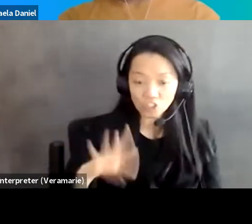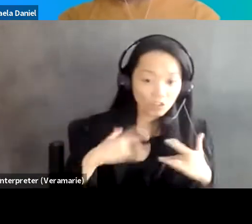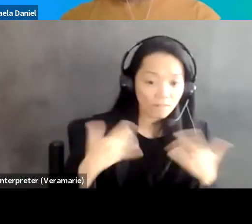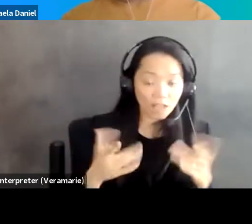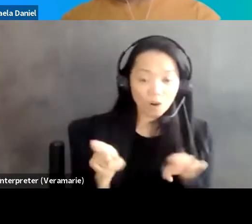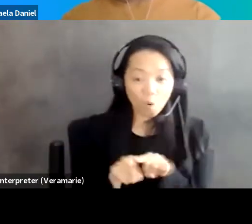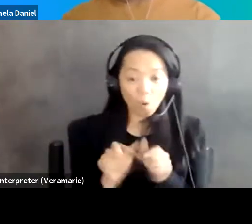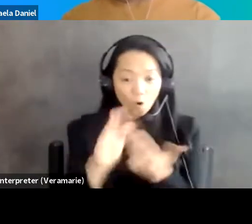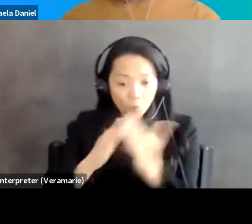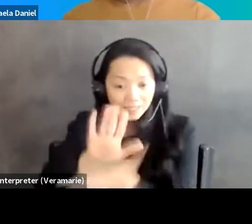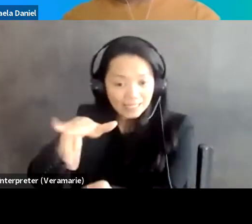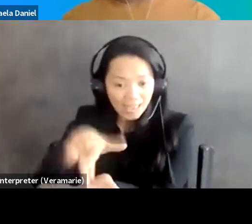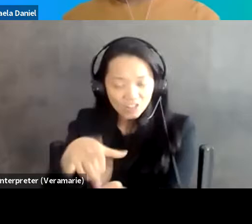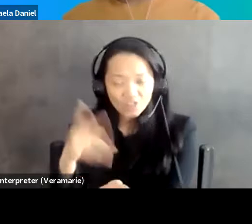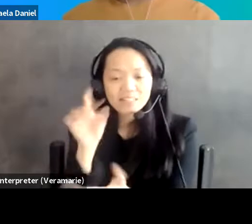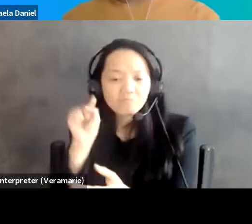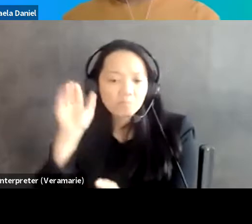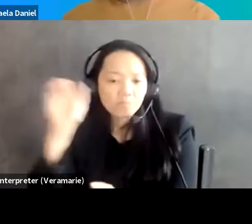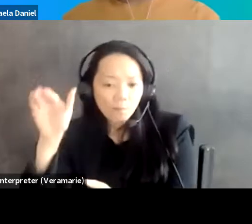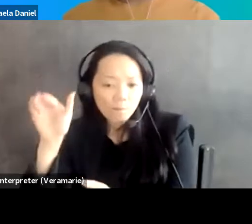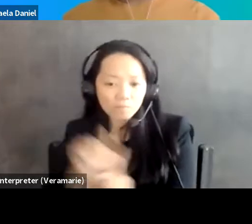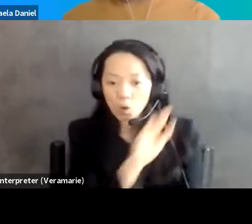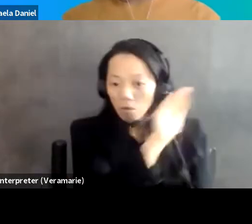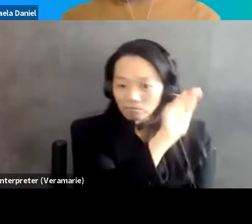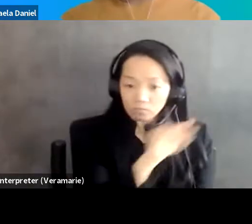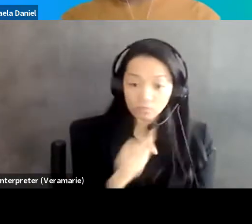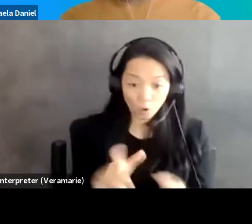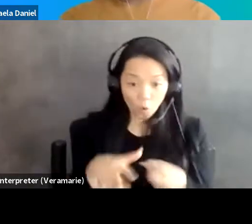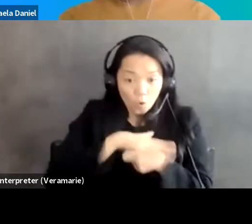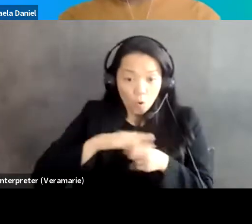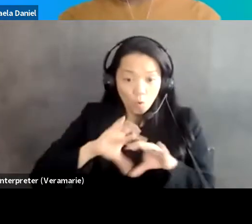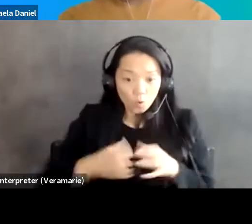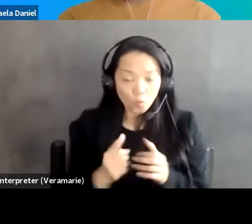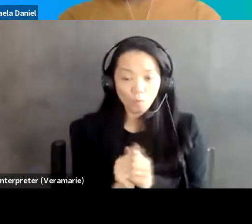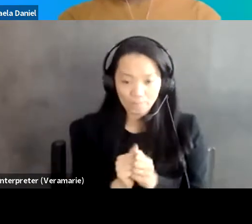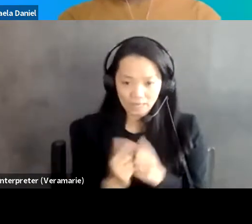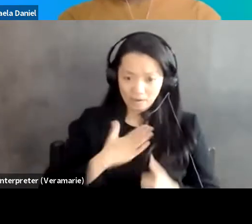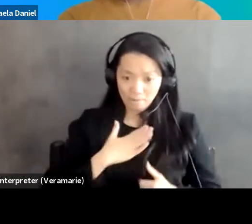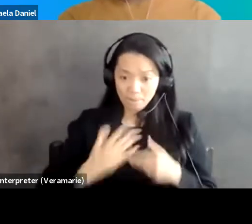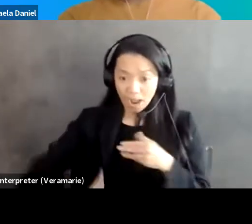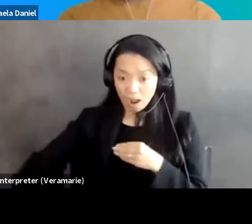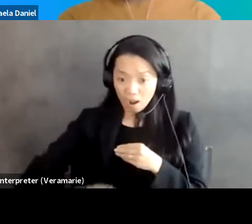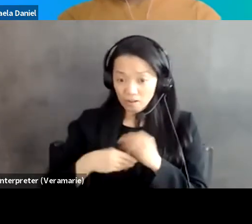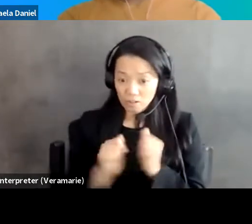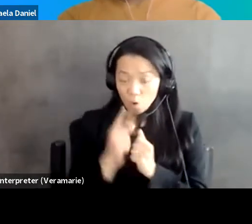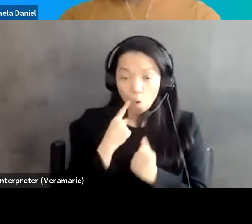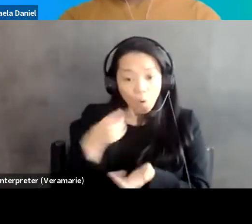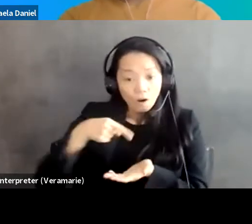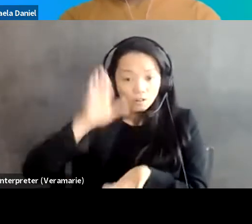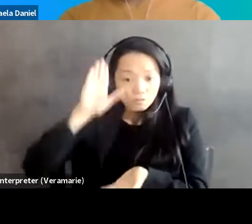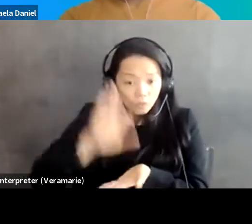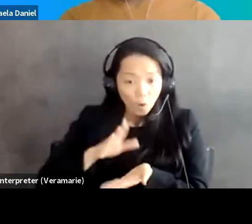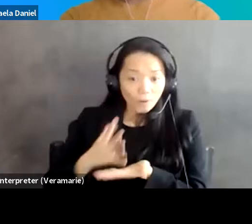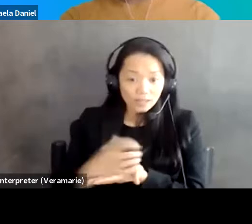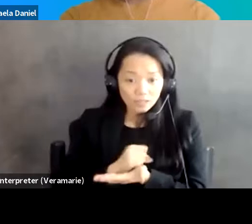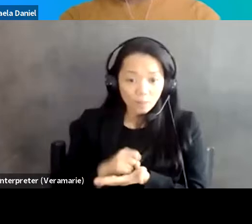centers, to, maybe there's some local groups, like for instance, in my community that work on affordable housing, talking to